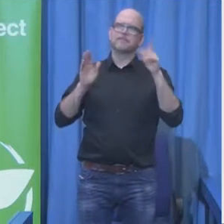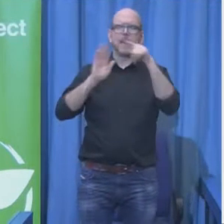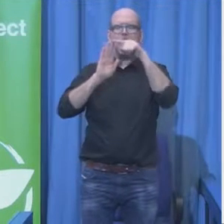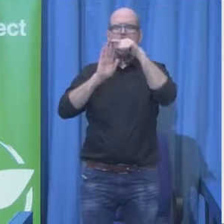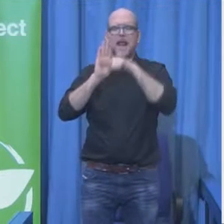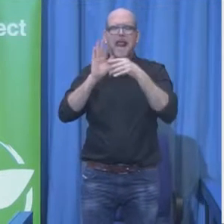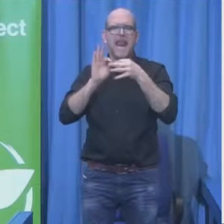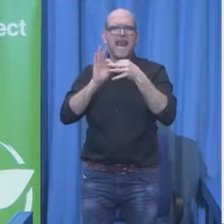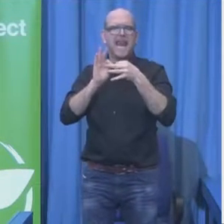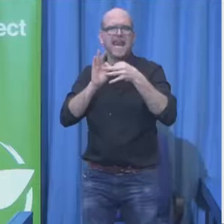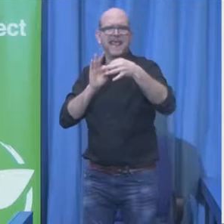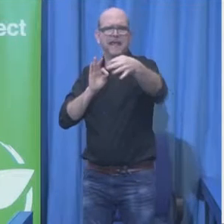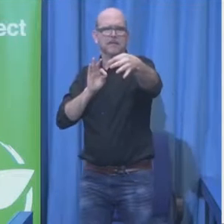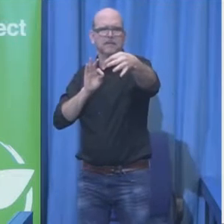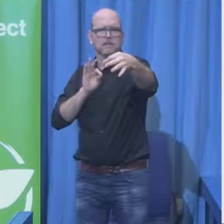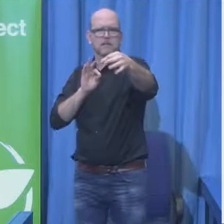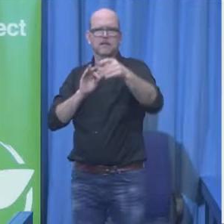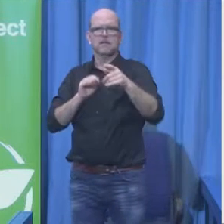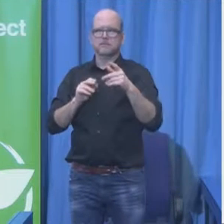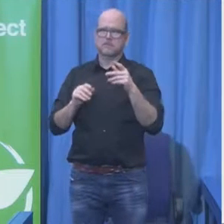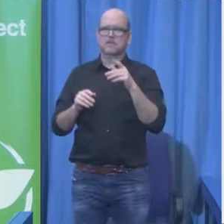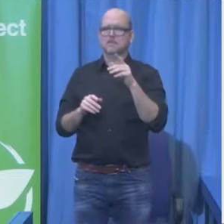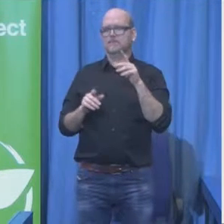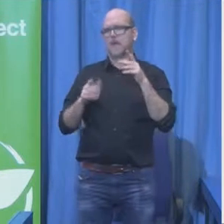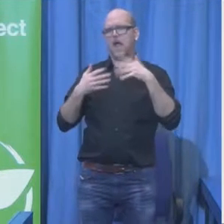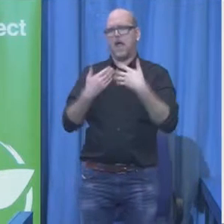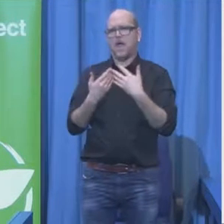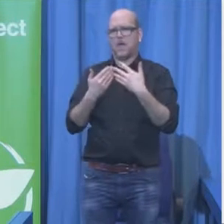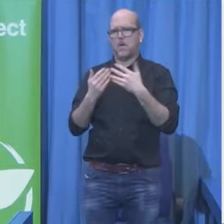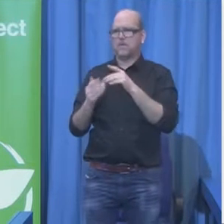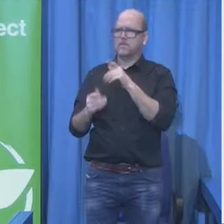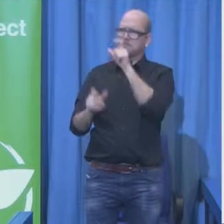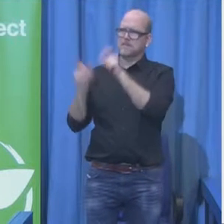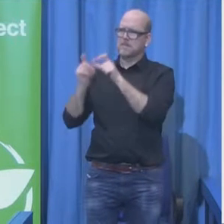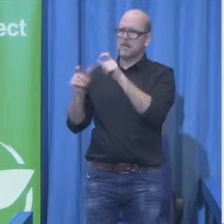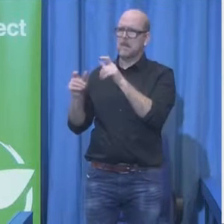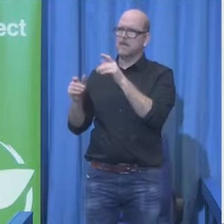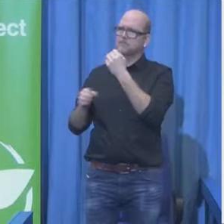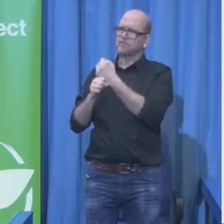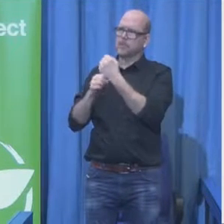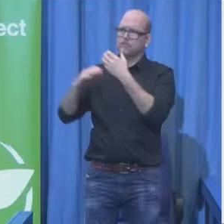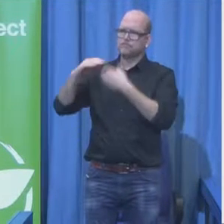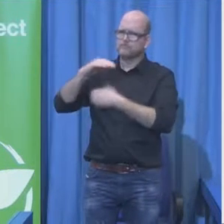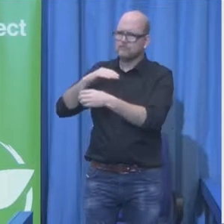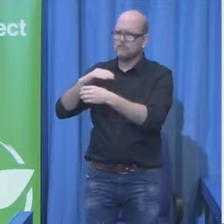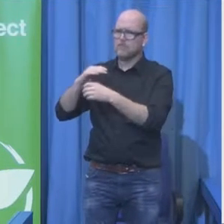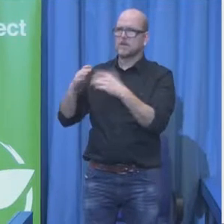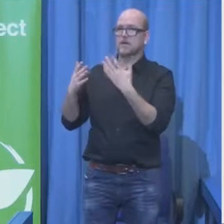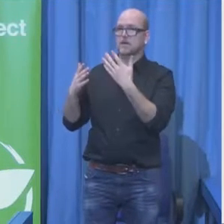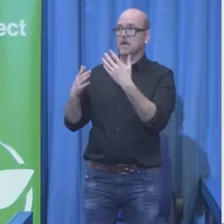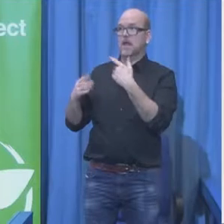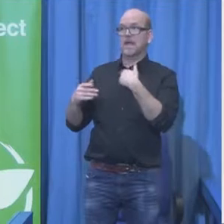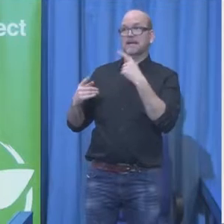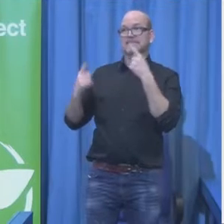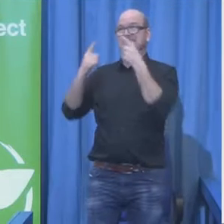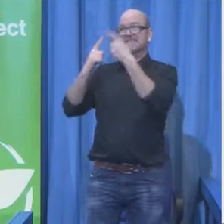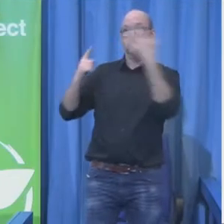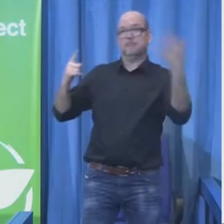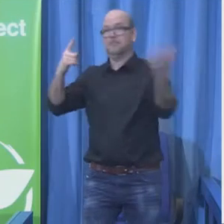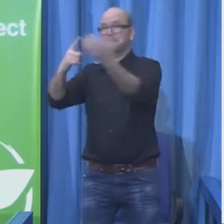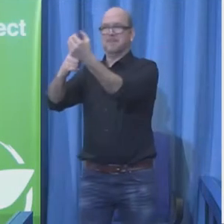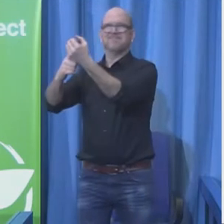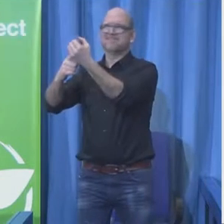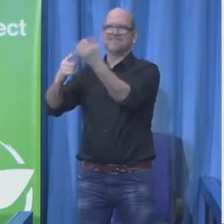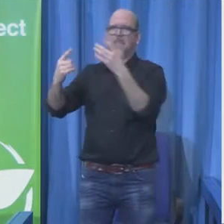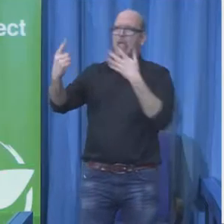be. Very often where they exist, they are, have been designed with rather low expectations in terms of